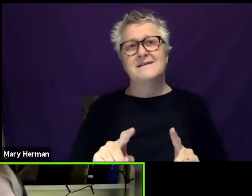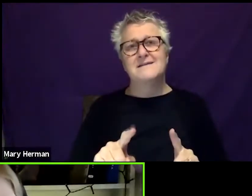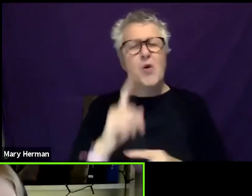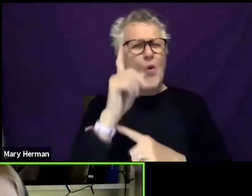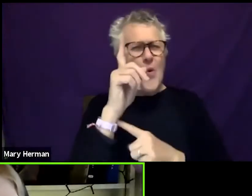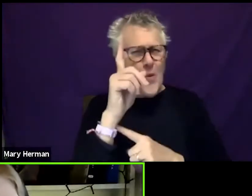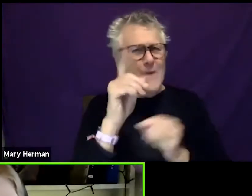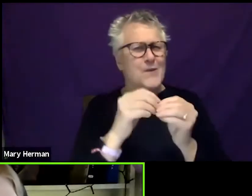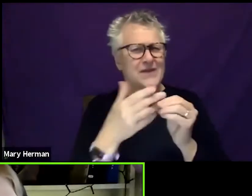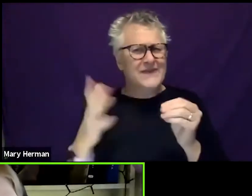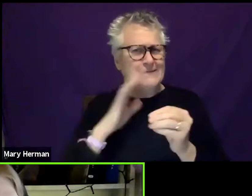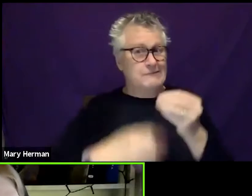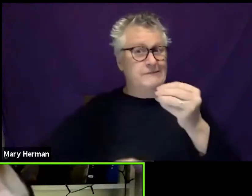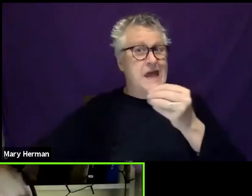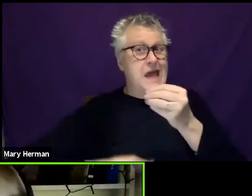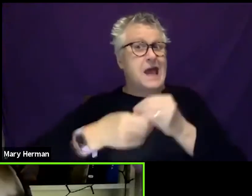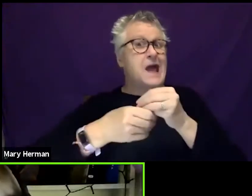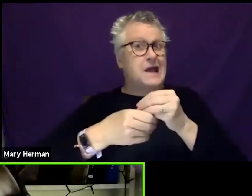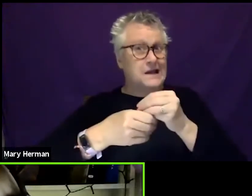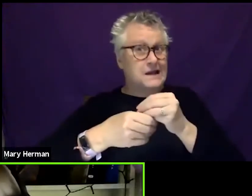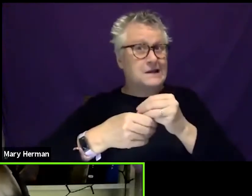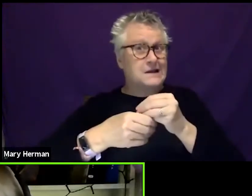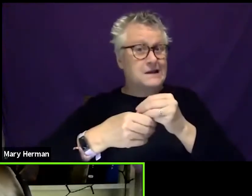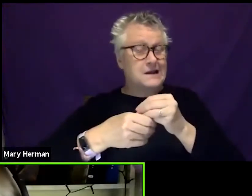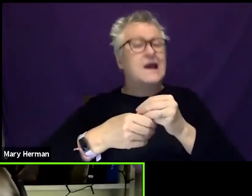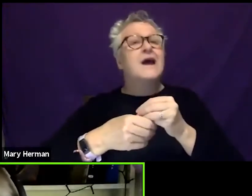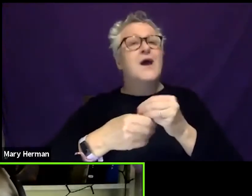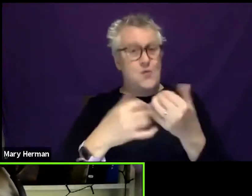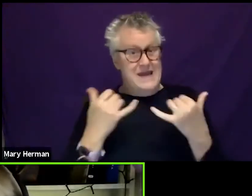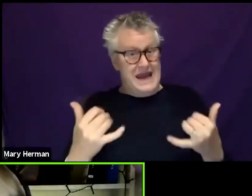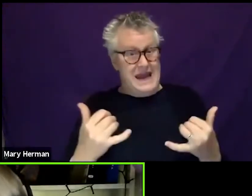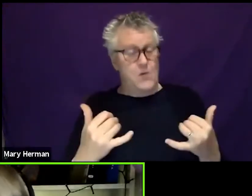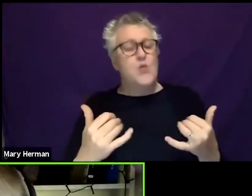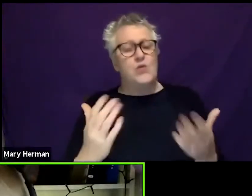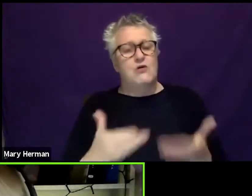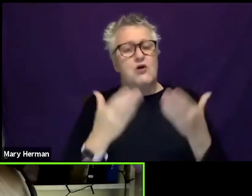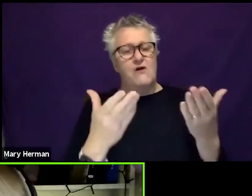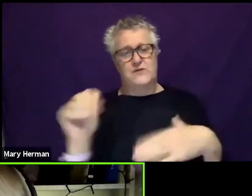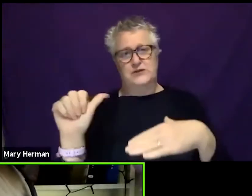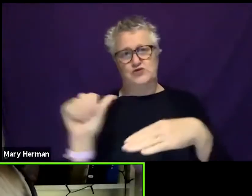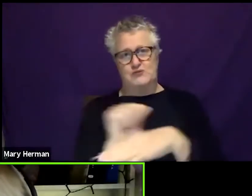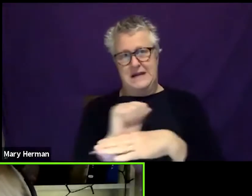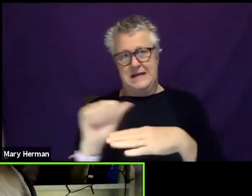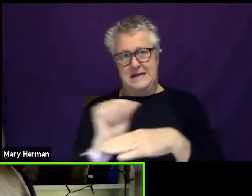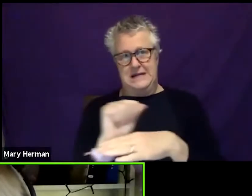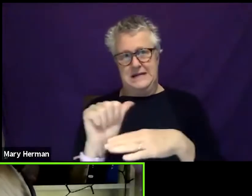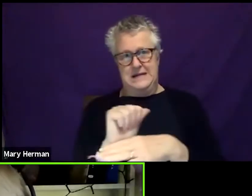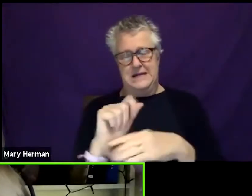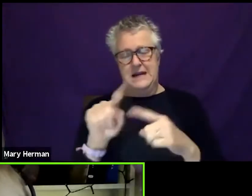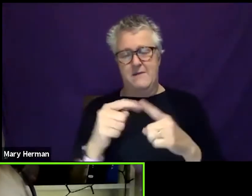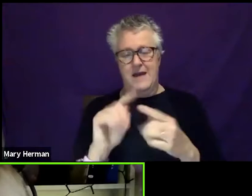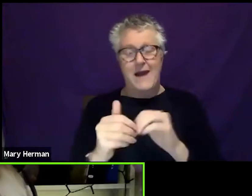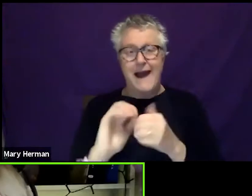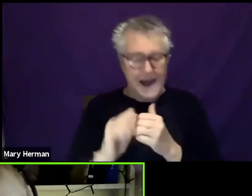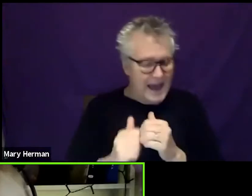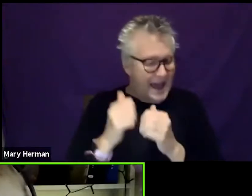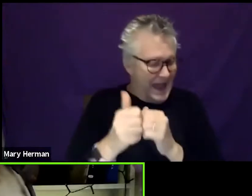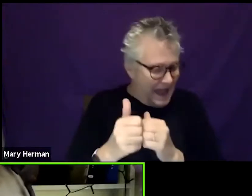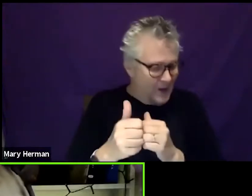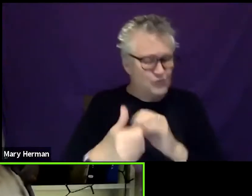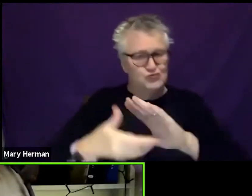is we are now also offering training about how to run inclusive, accessible